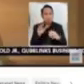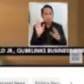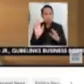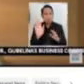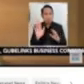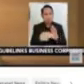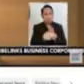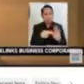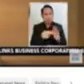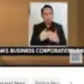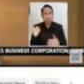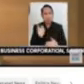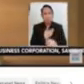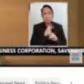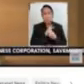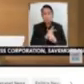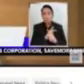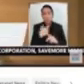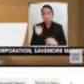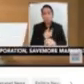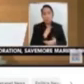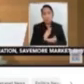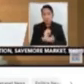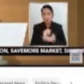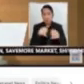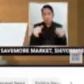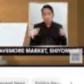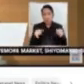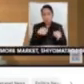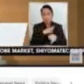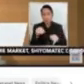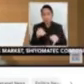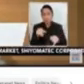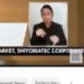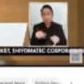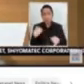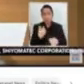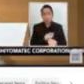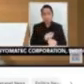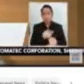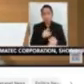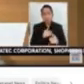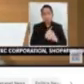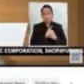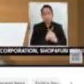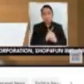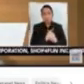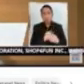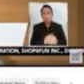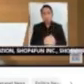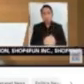We will protect our sovereign rights and preserve our territorial integrity in defense of a